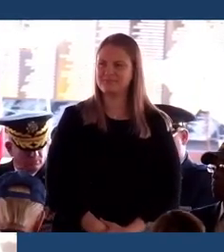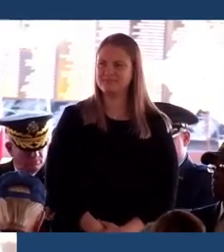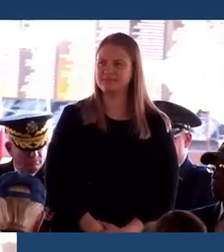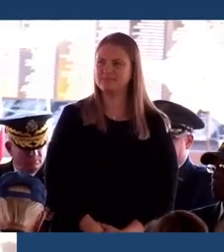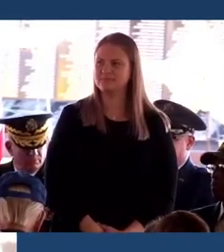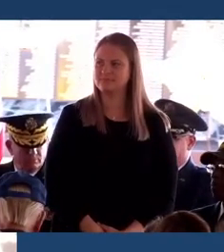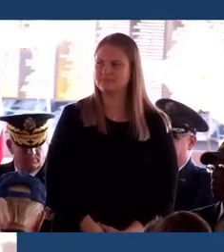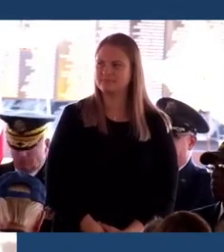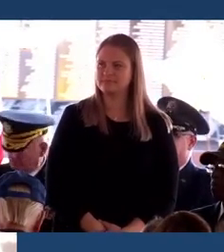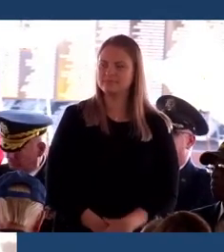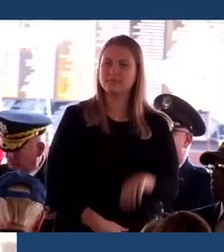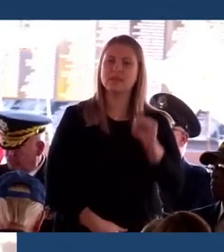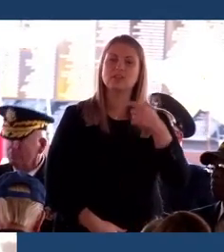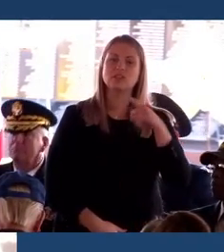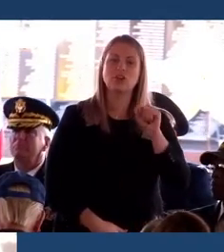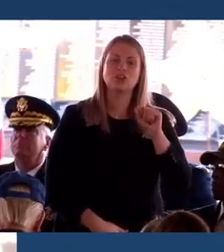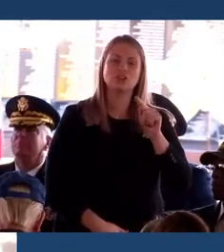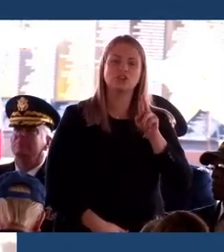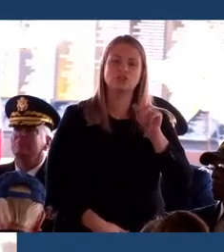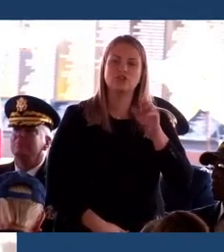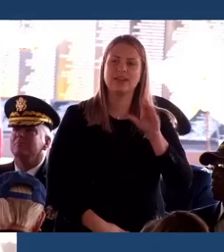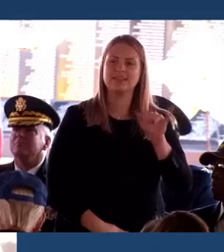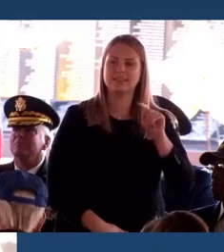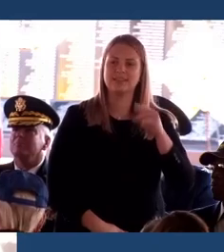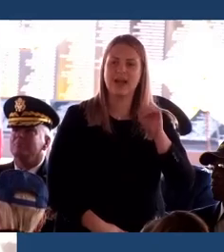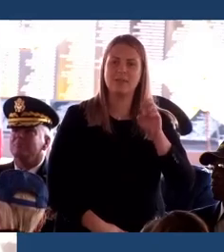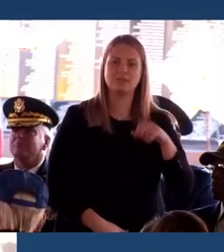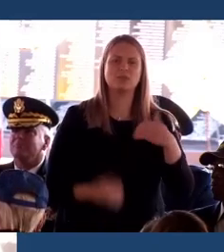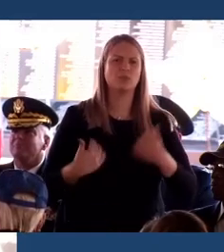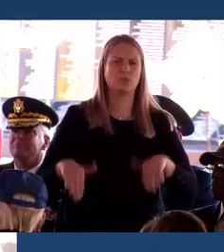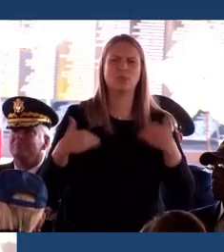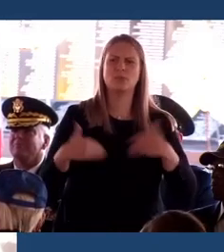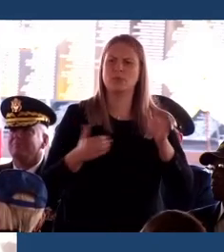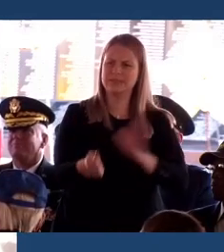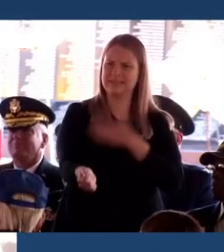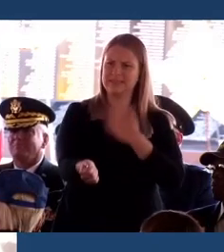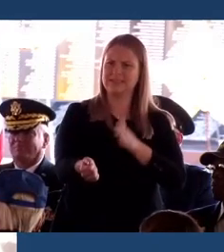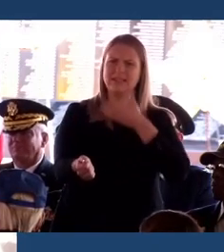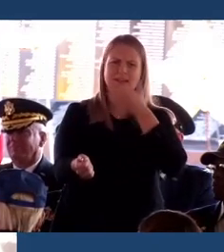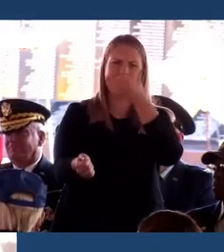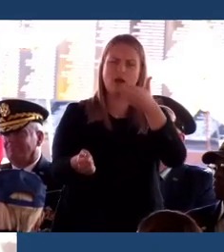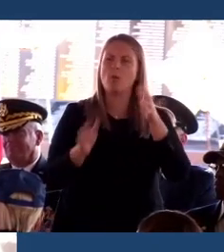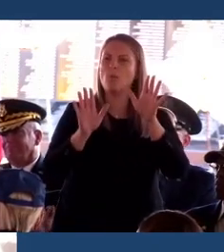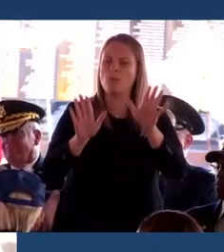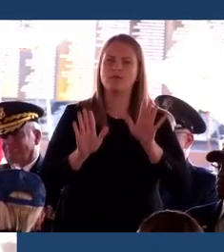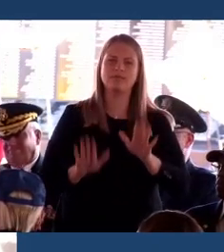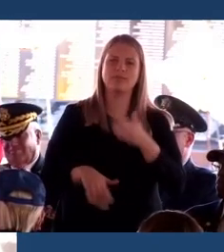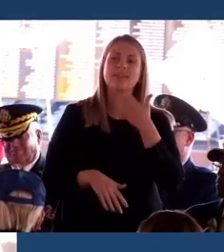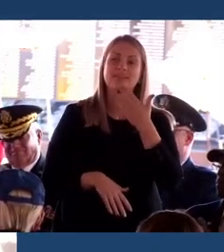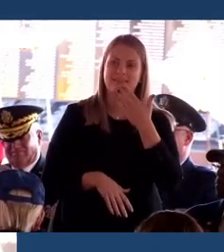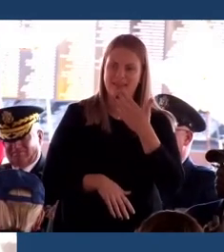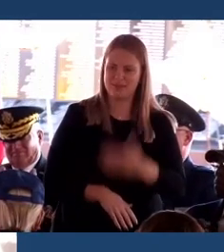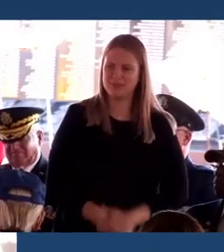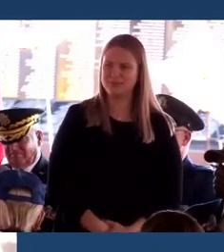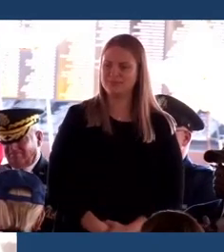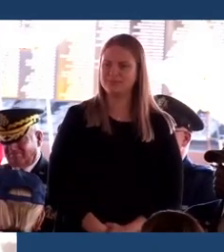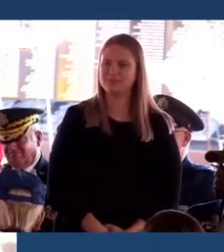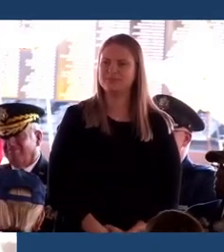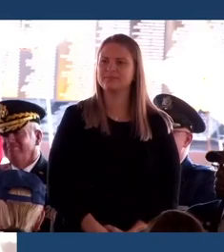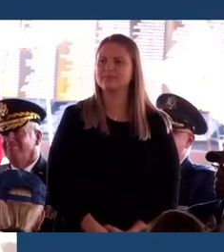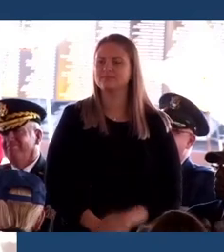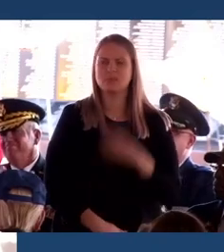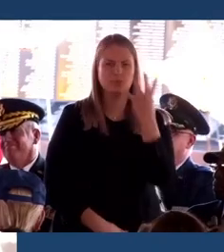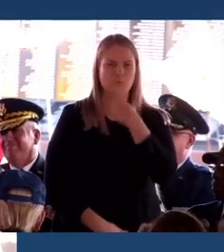To Staff Sergeant Tracy Thomas for beginning with a stirring rendition of our national anthem. Thank you, Sergeant.